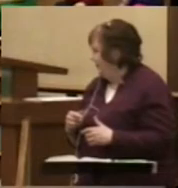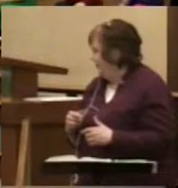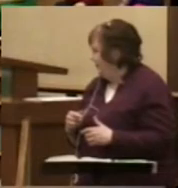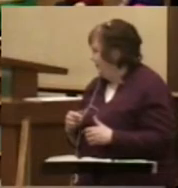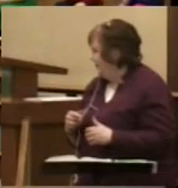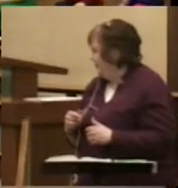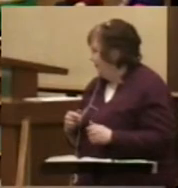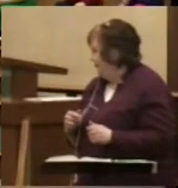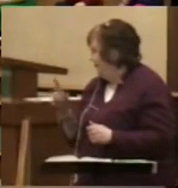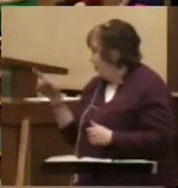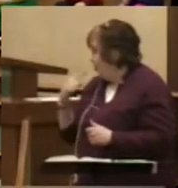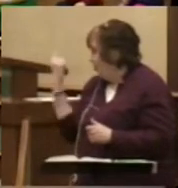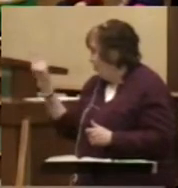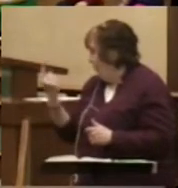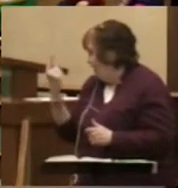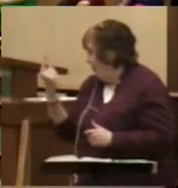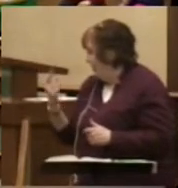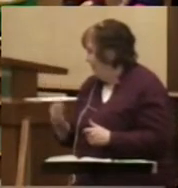Turn around.